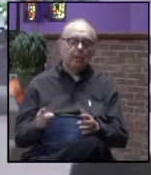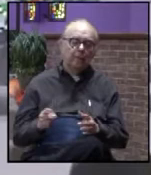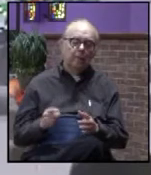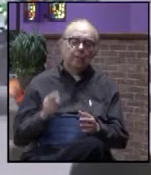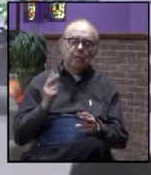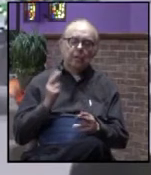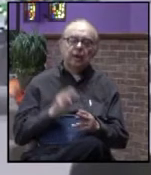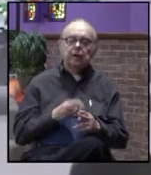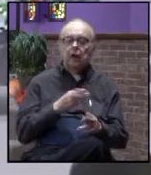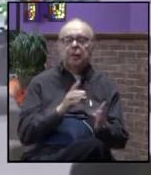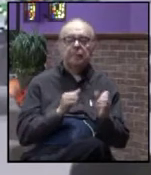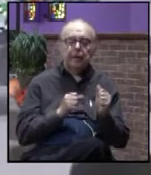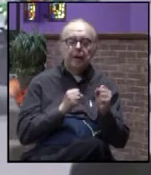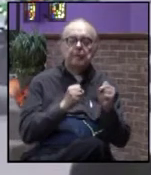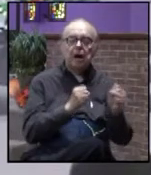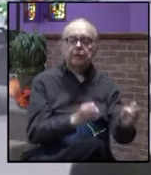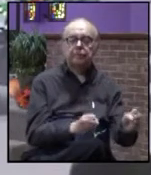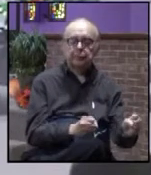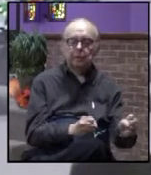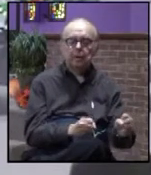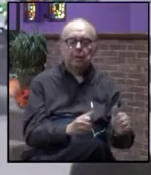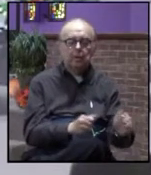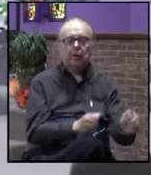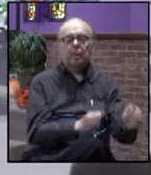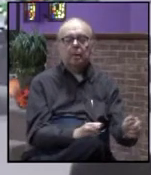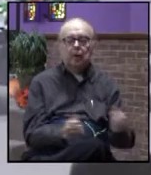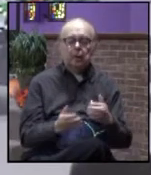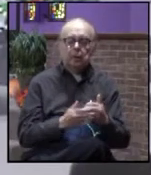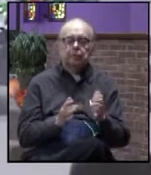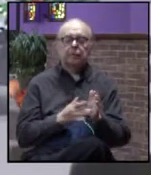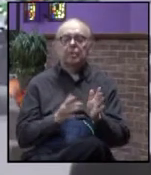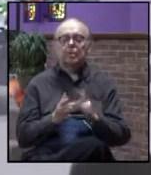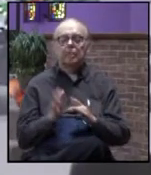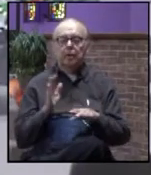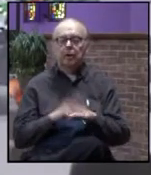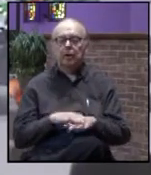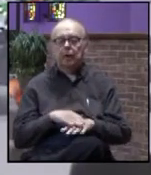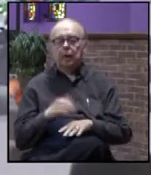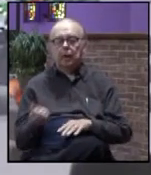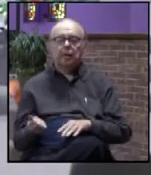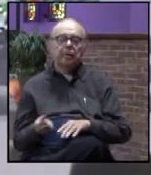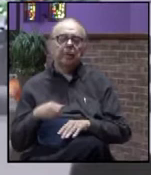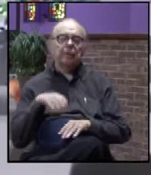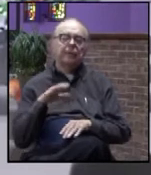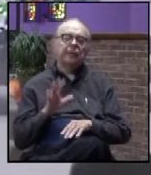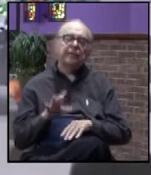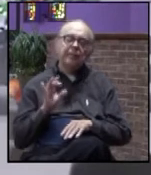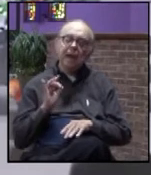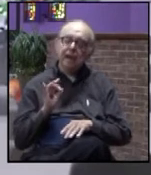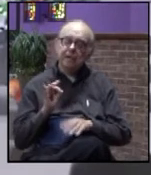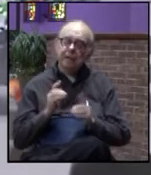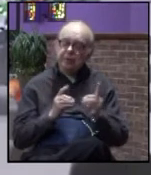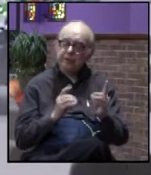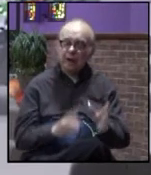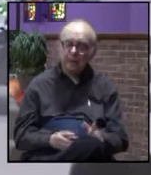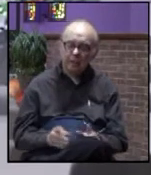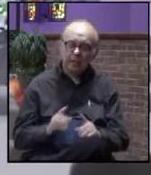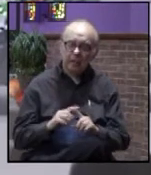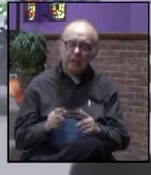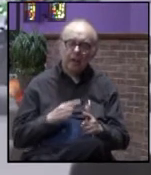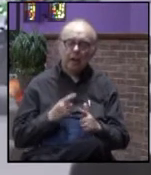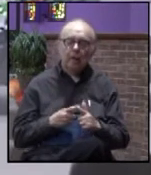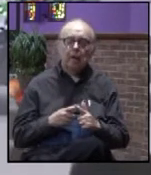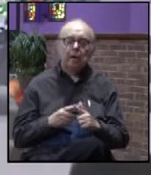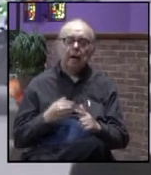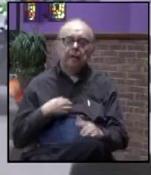his apostles. They were closer to him than the other 58. But then there were